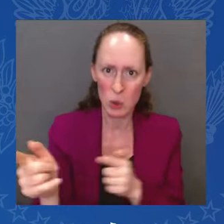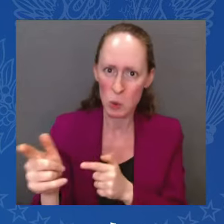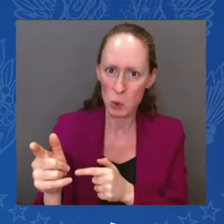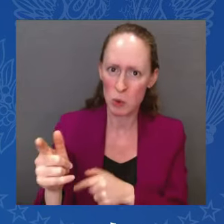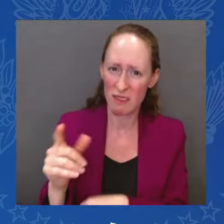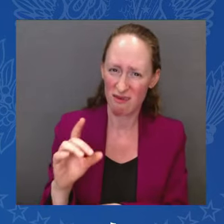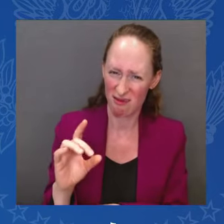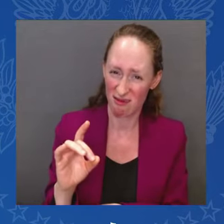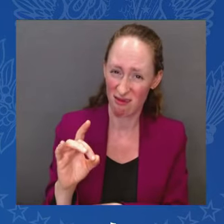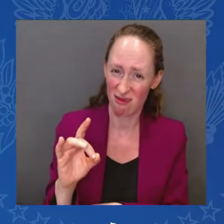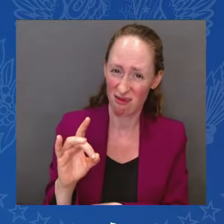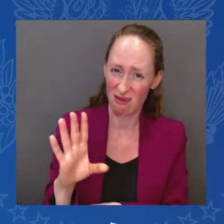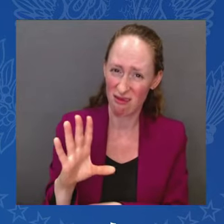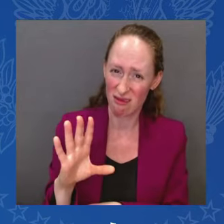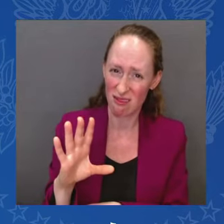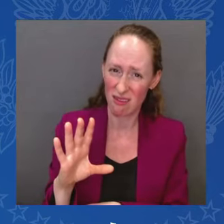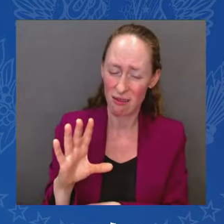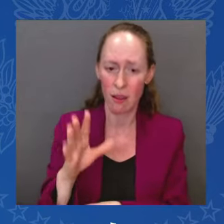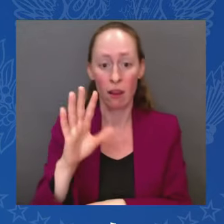a student once told me,